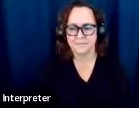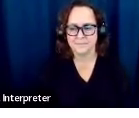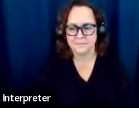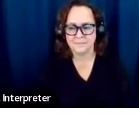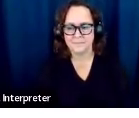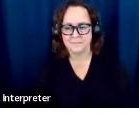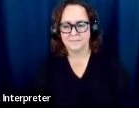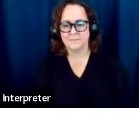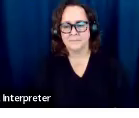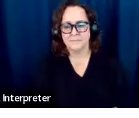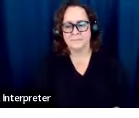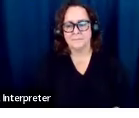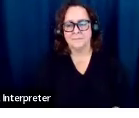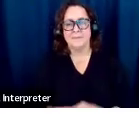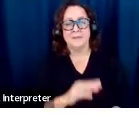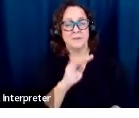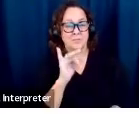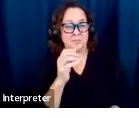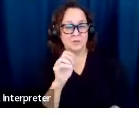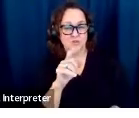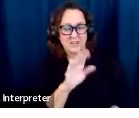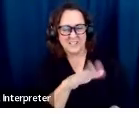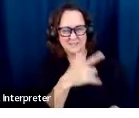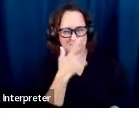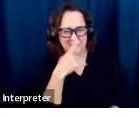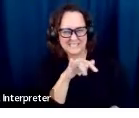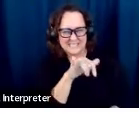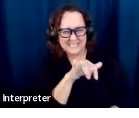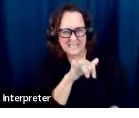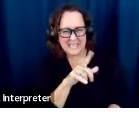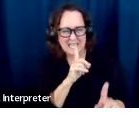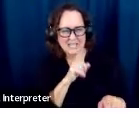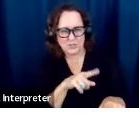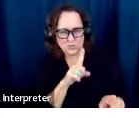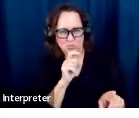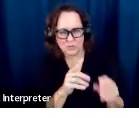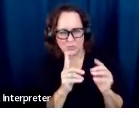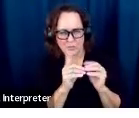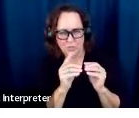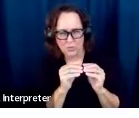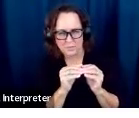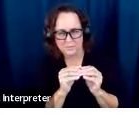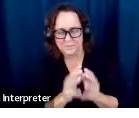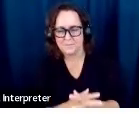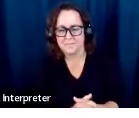Thank you, Michelle. While I have you too, I think we're going to need to rely on you for this next one.